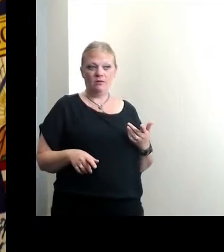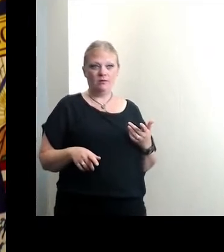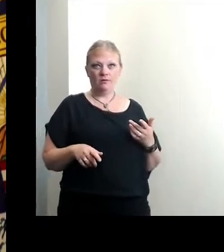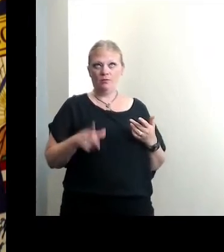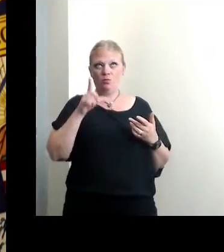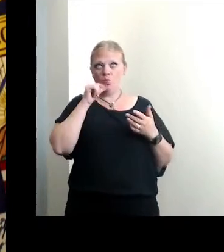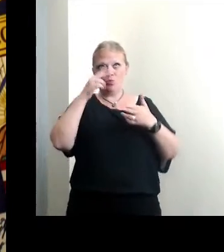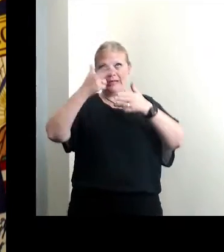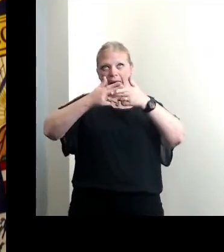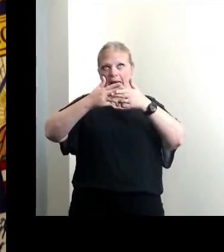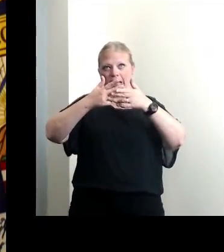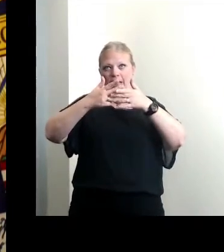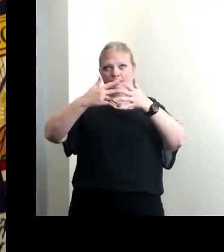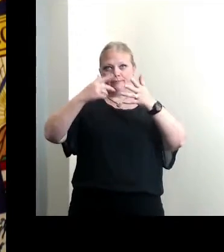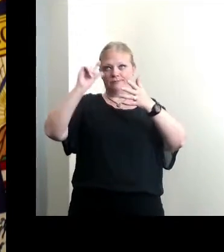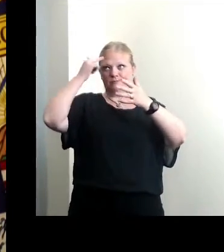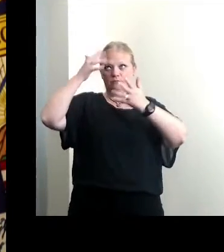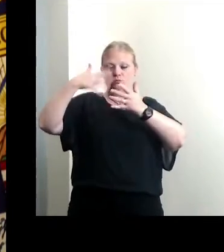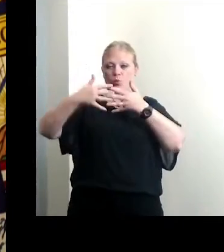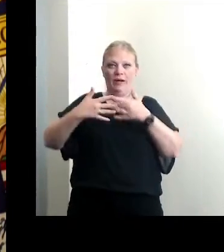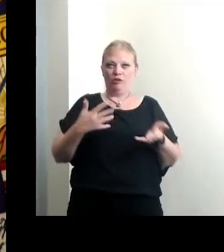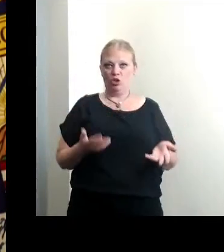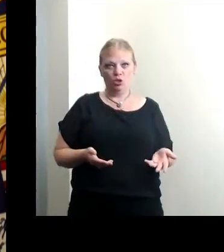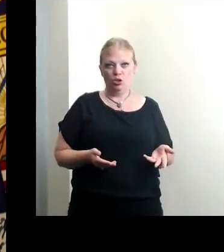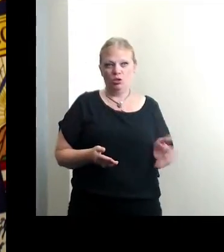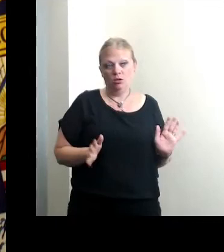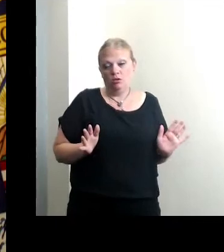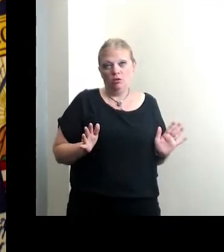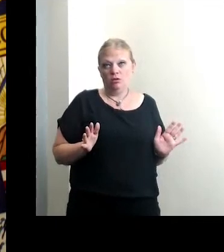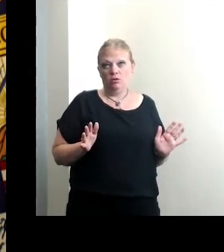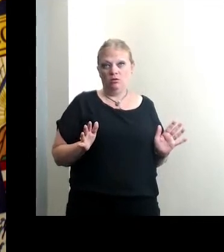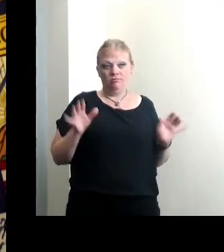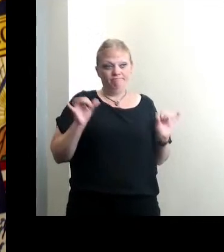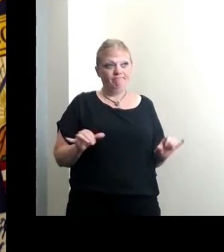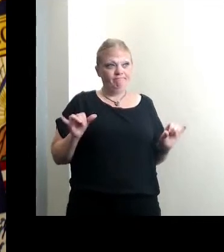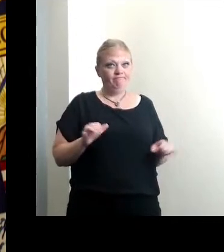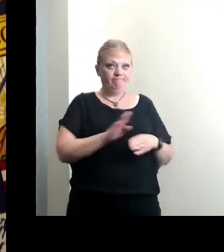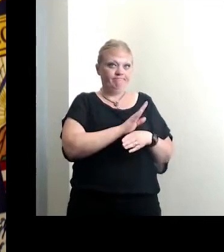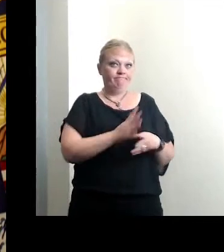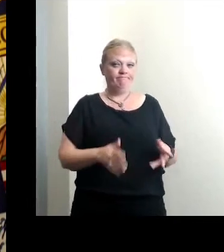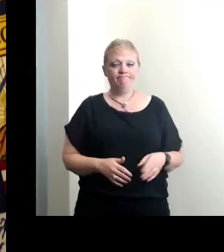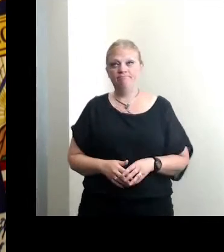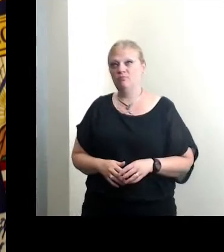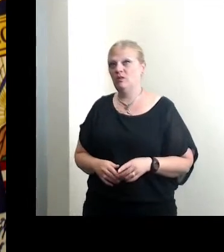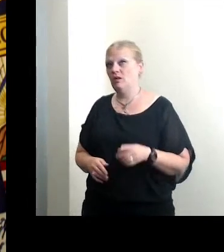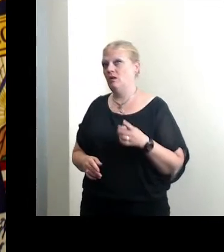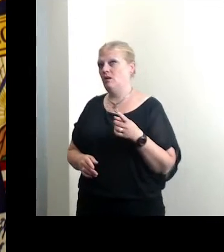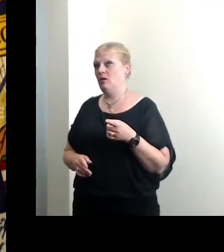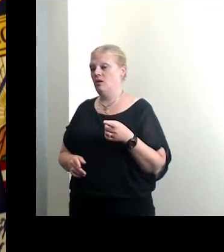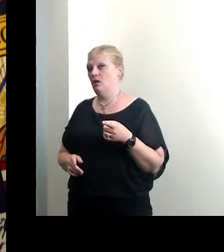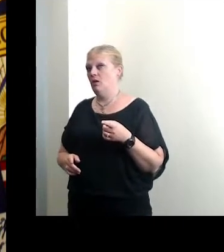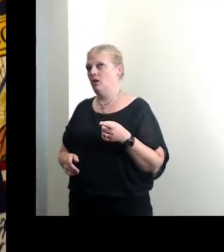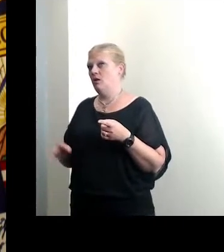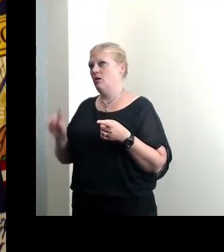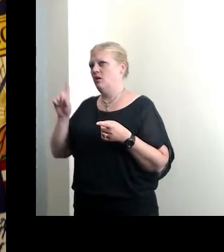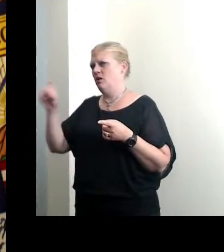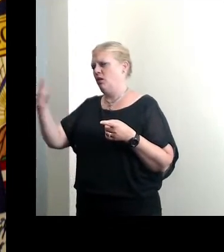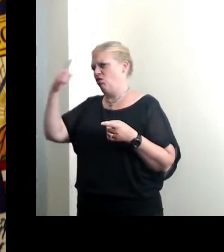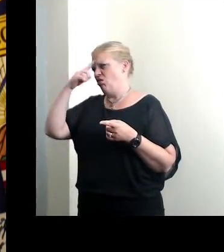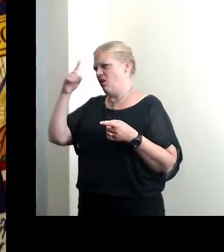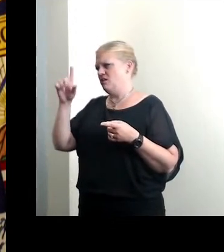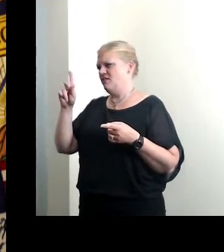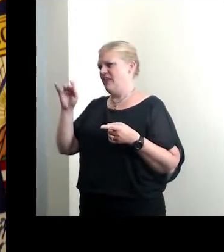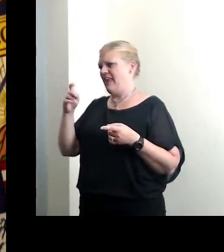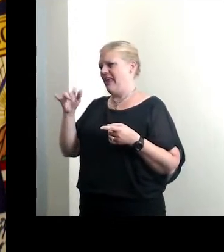is on the plate at the top as governor. That's just how it goes in this business. Olivia. What are your thoughts on Kathy Hochul in